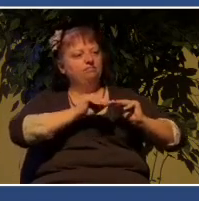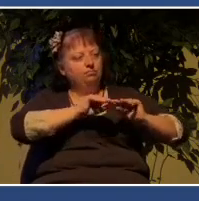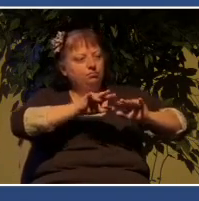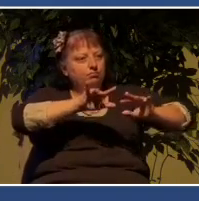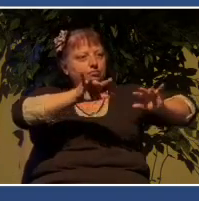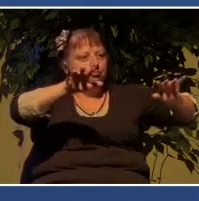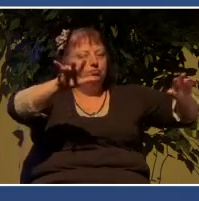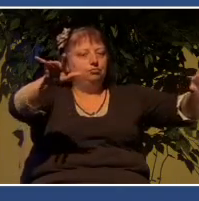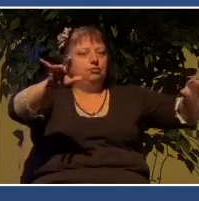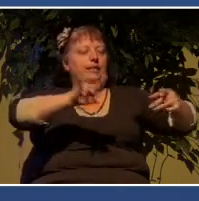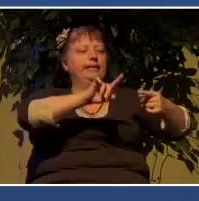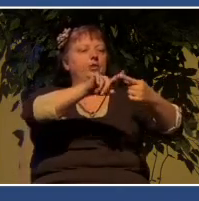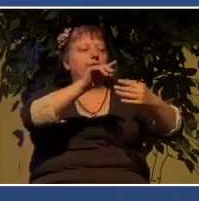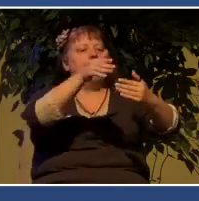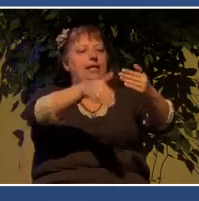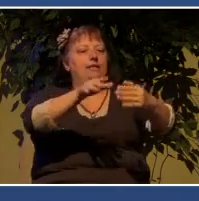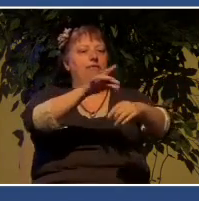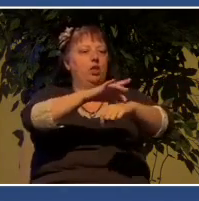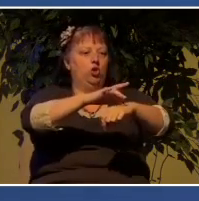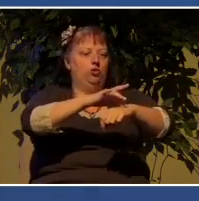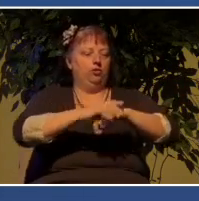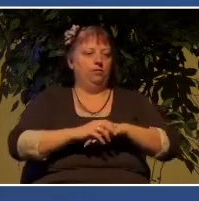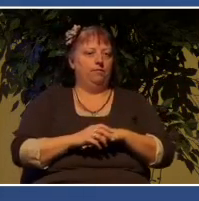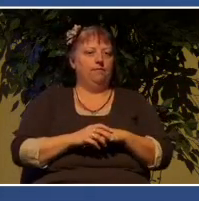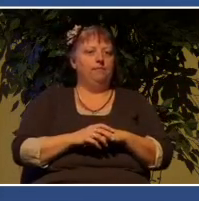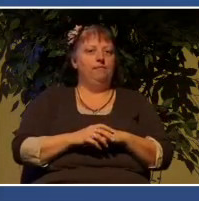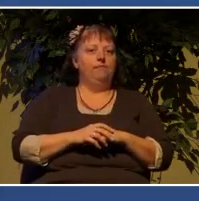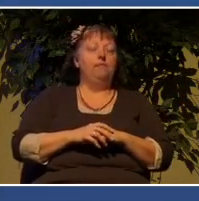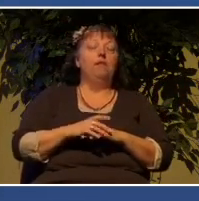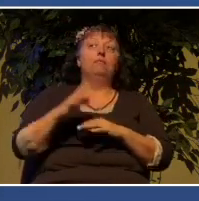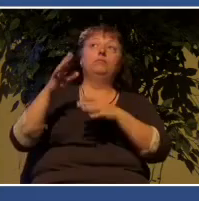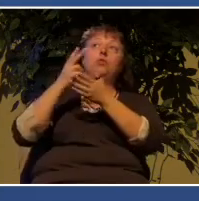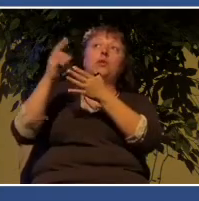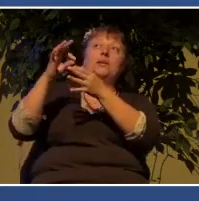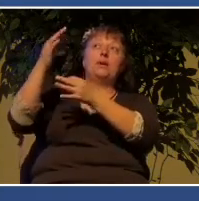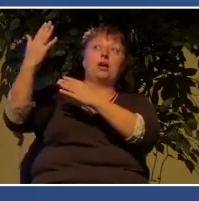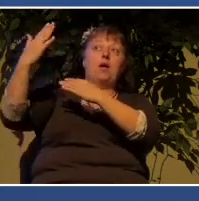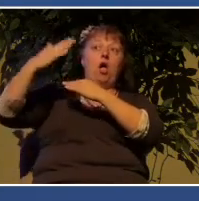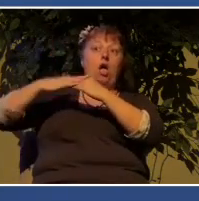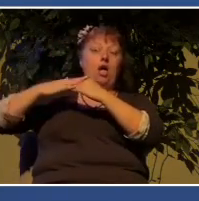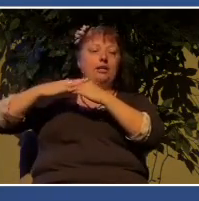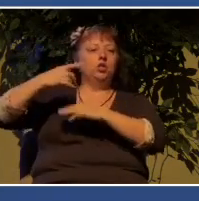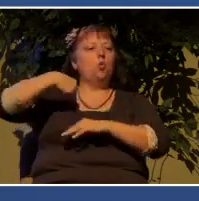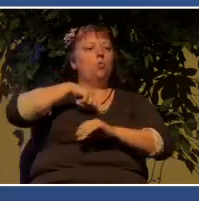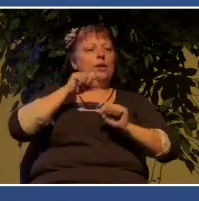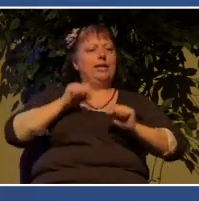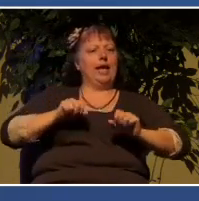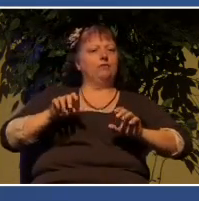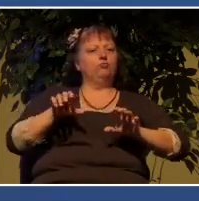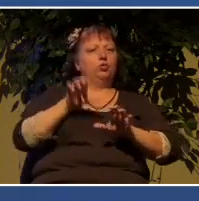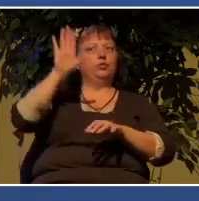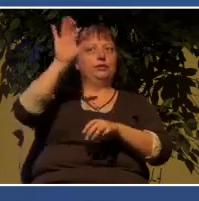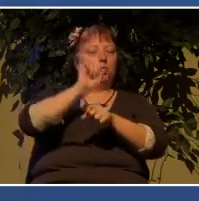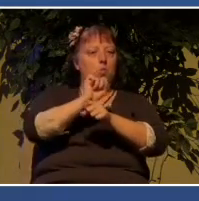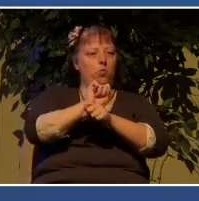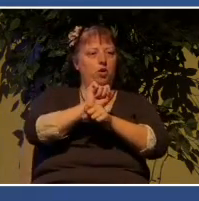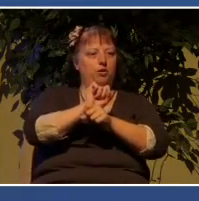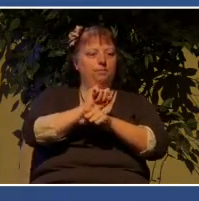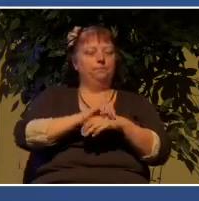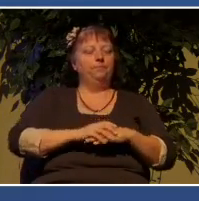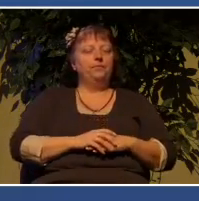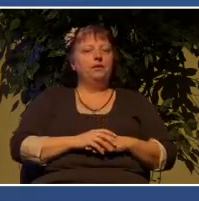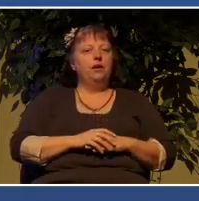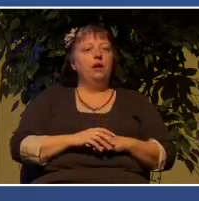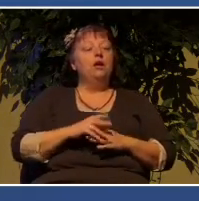power tools to do the work of the kingdom. And what Paul is saying, we need both.